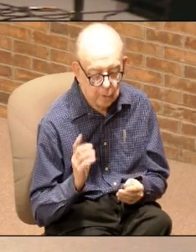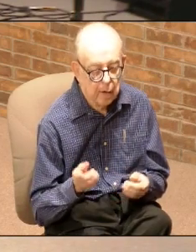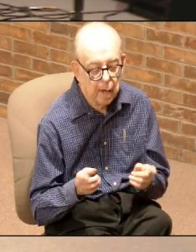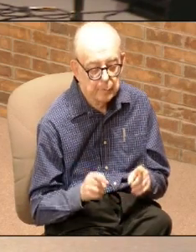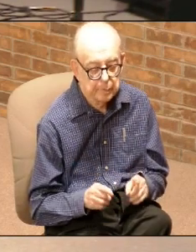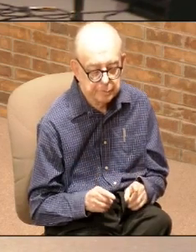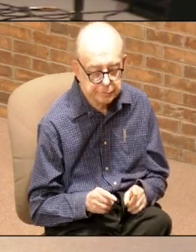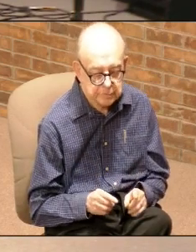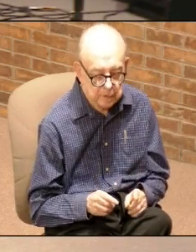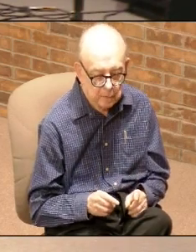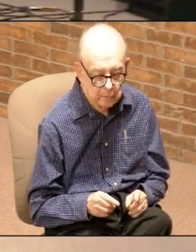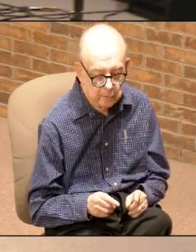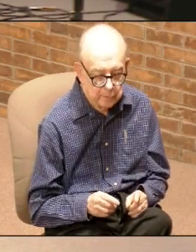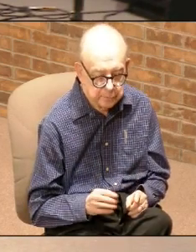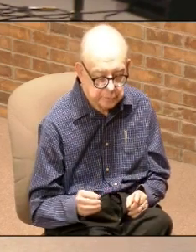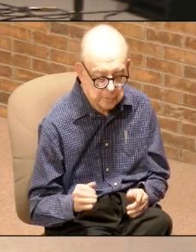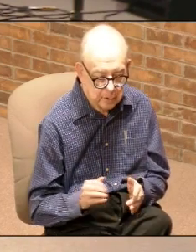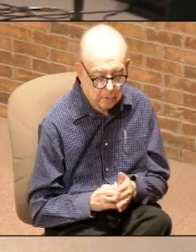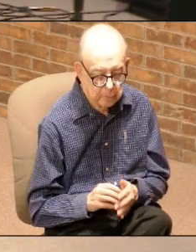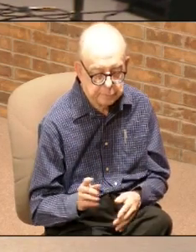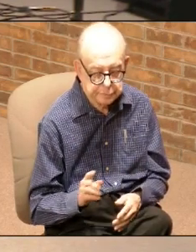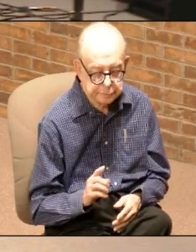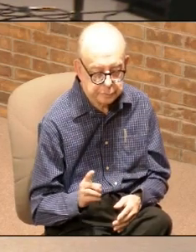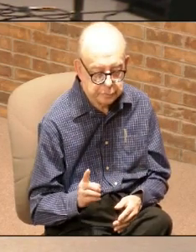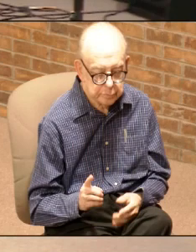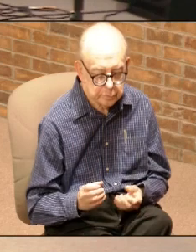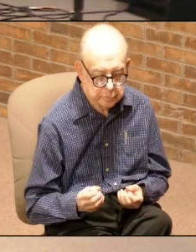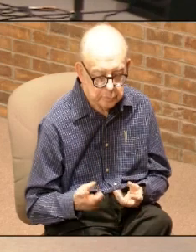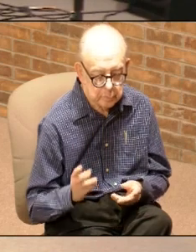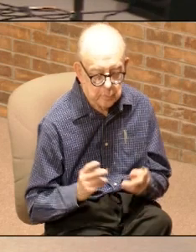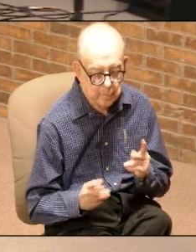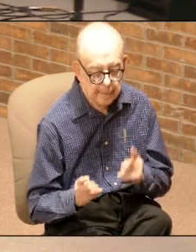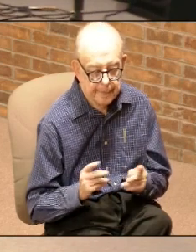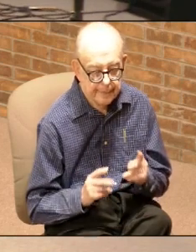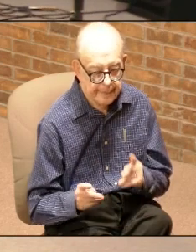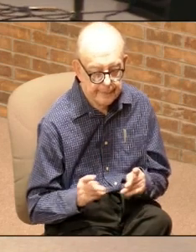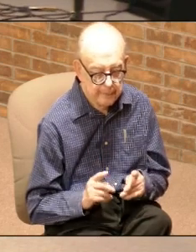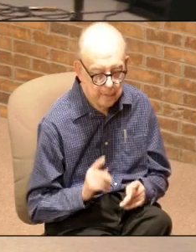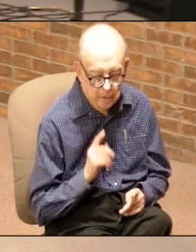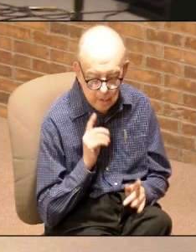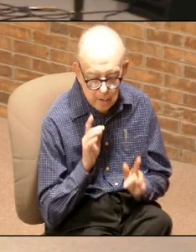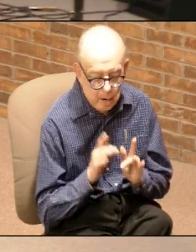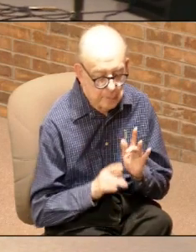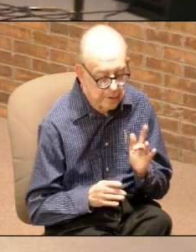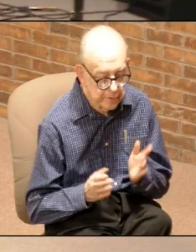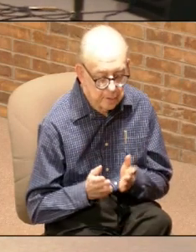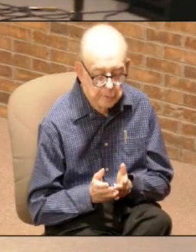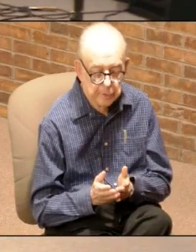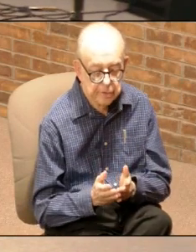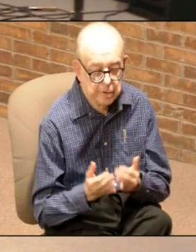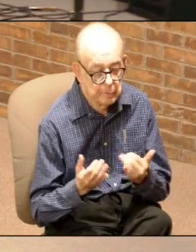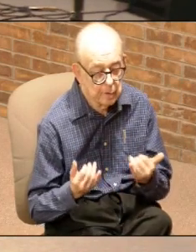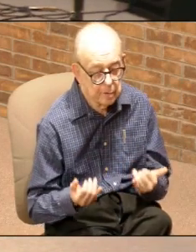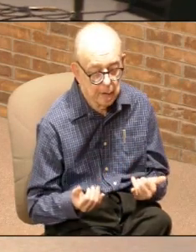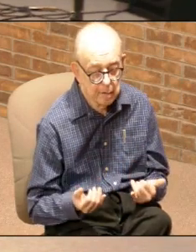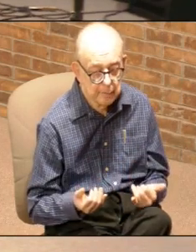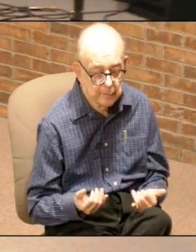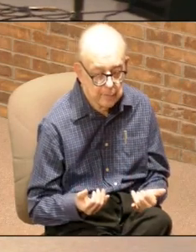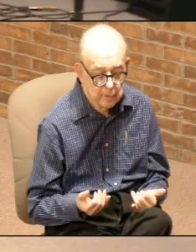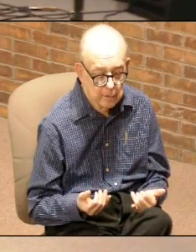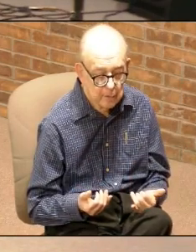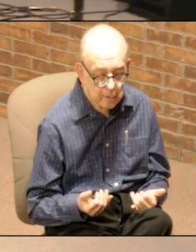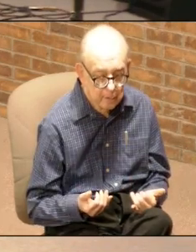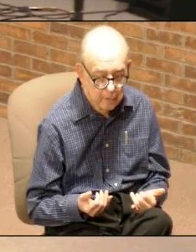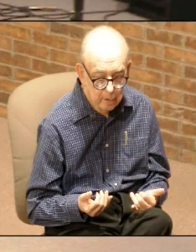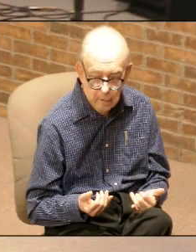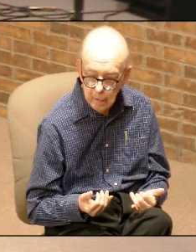happen. And this is where a lot of people are missing the boat today.